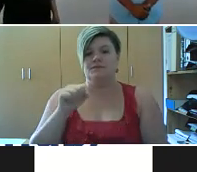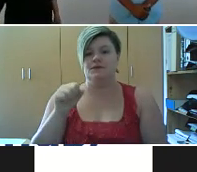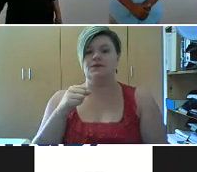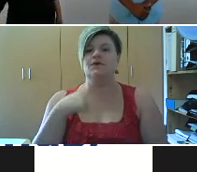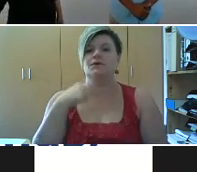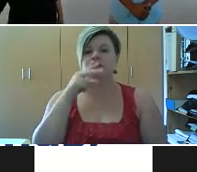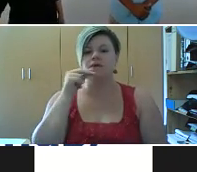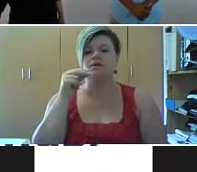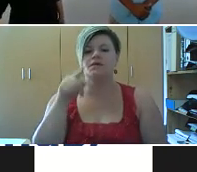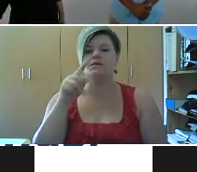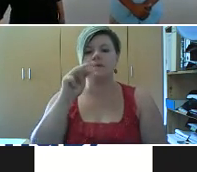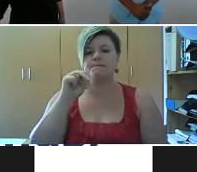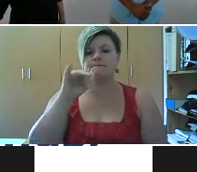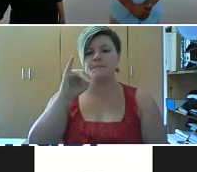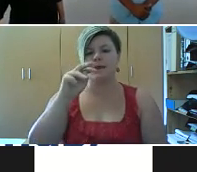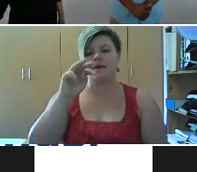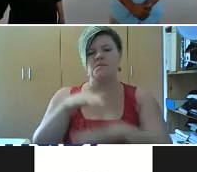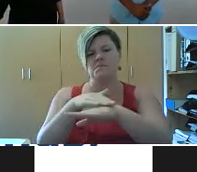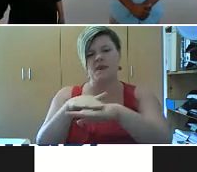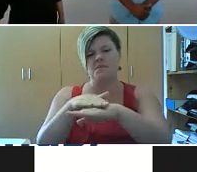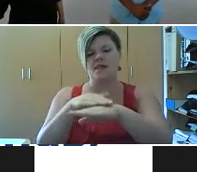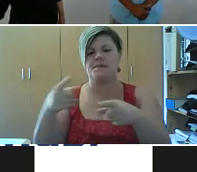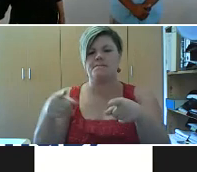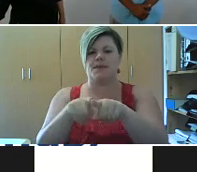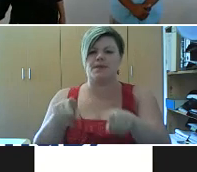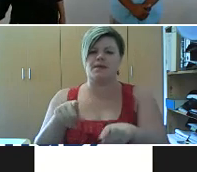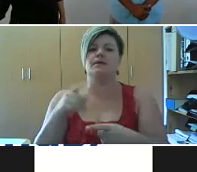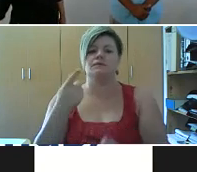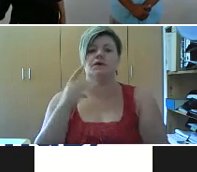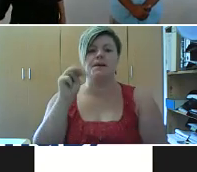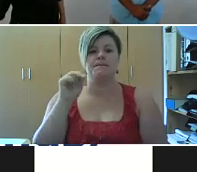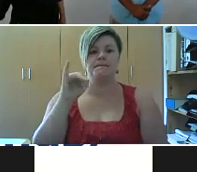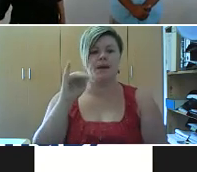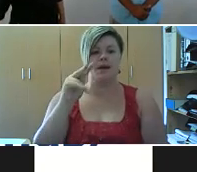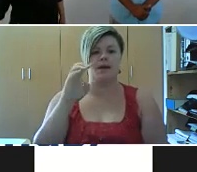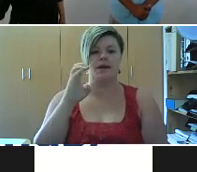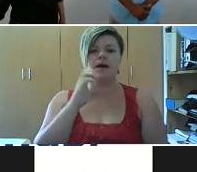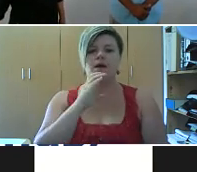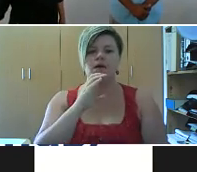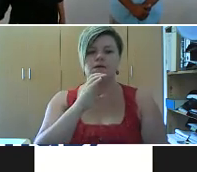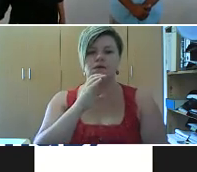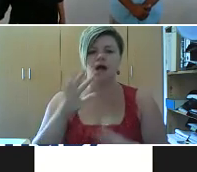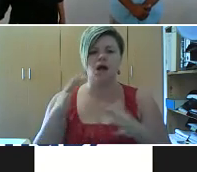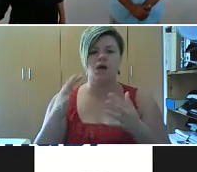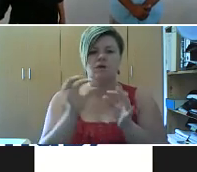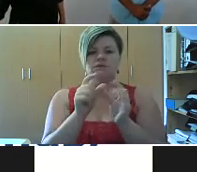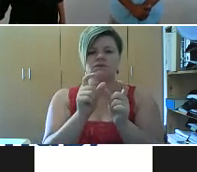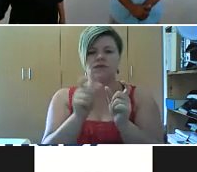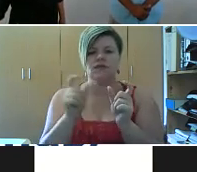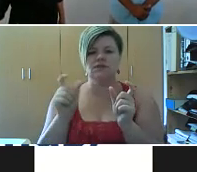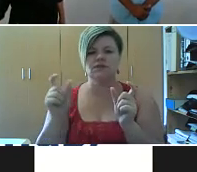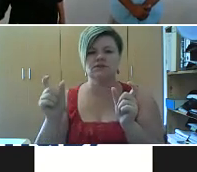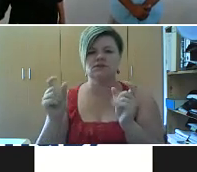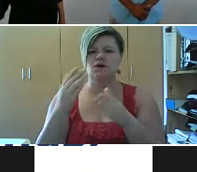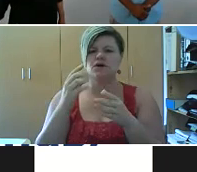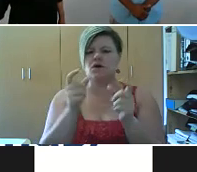minimal pair in South African Sign Language. Mike asks, how does a sentence construction work? It looks like what or who